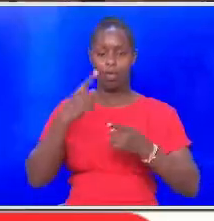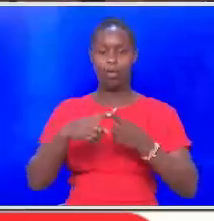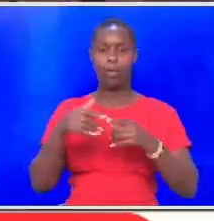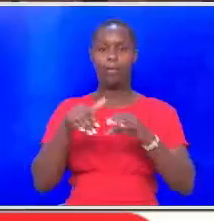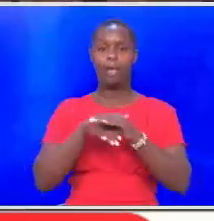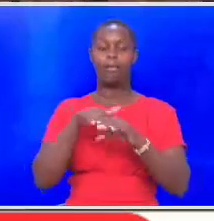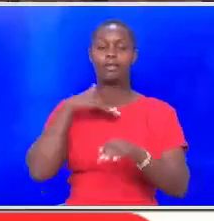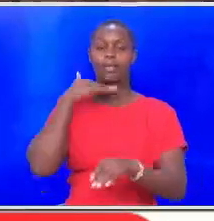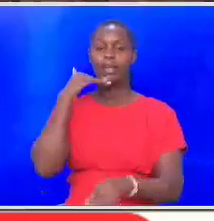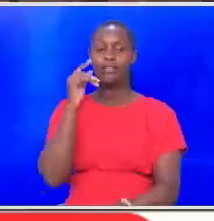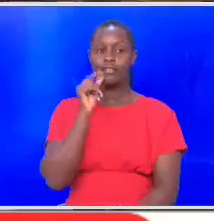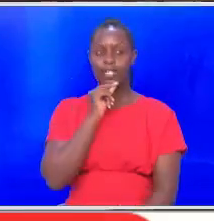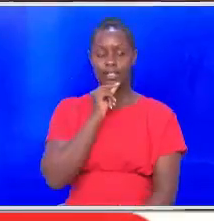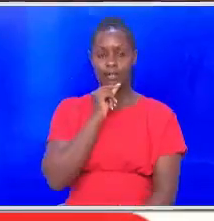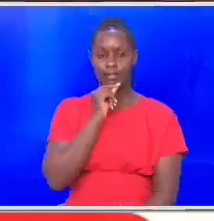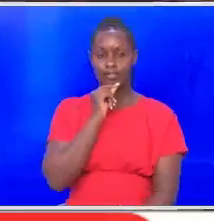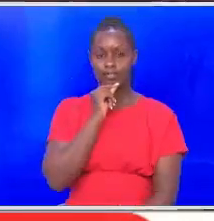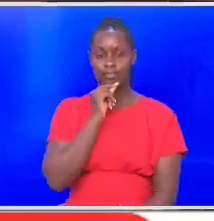had